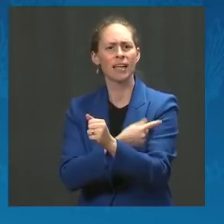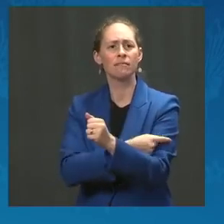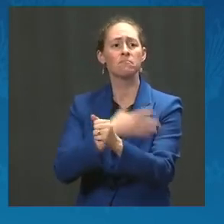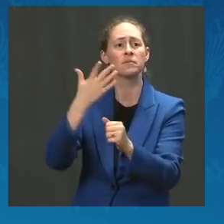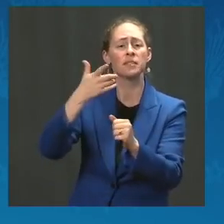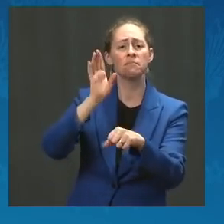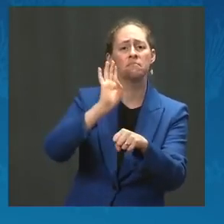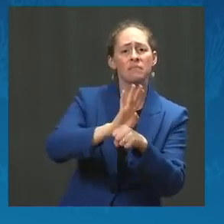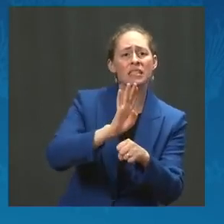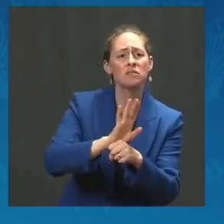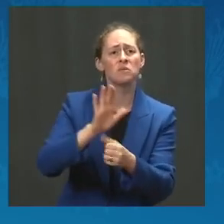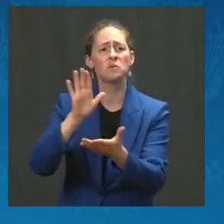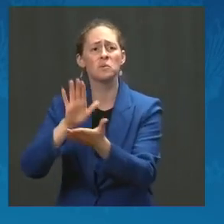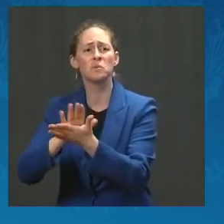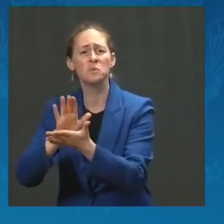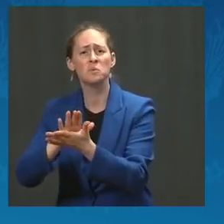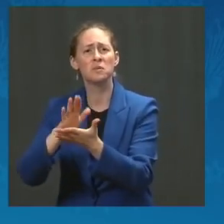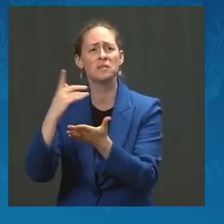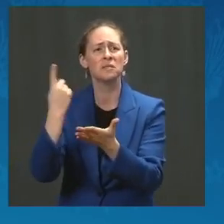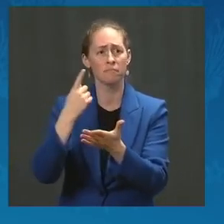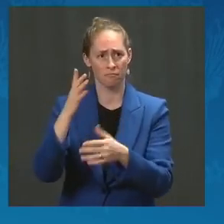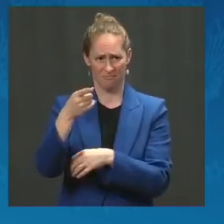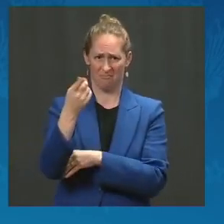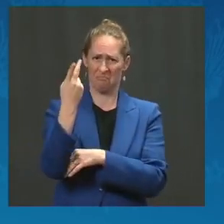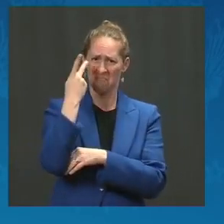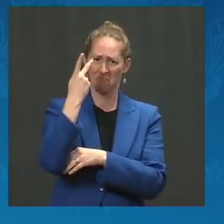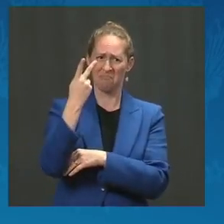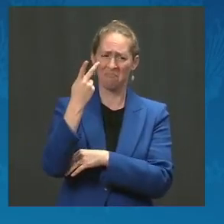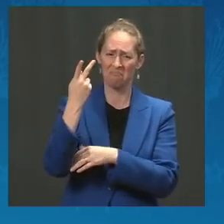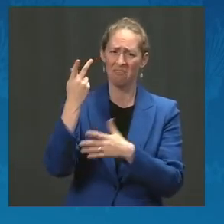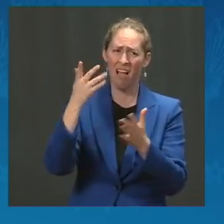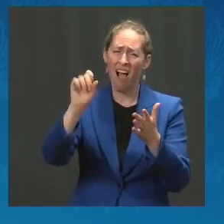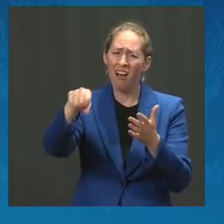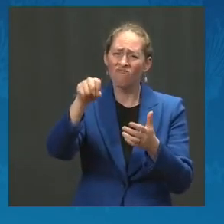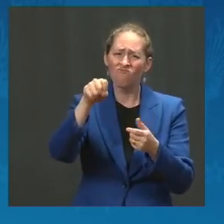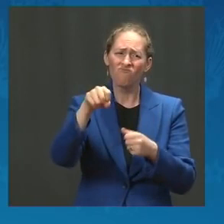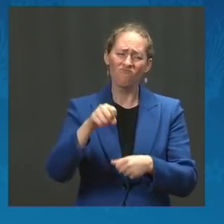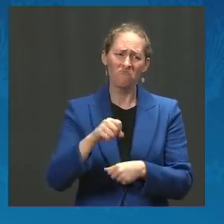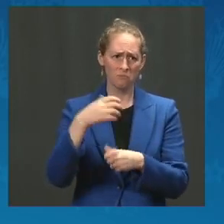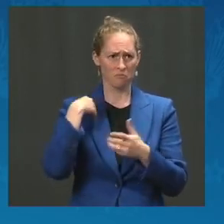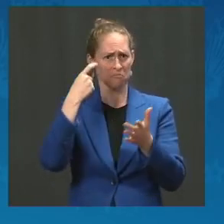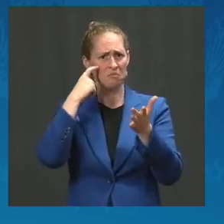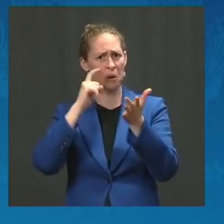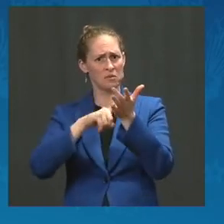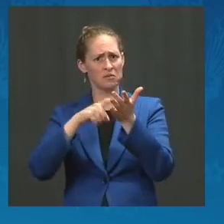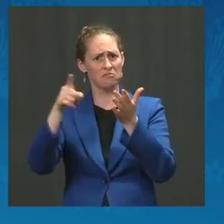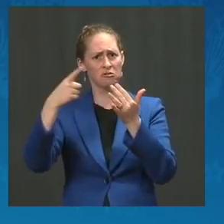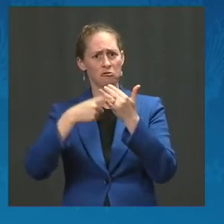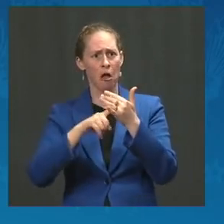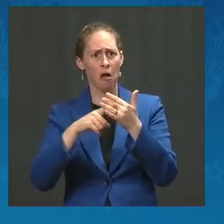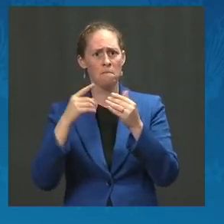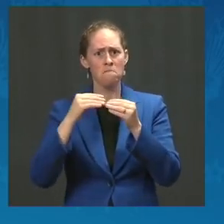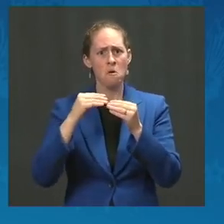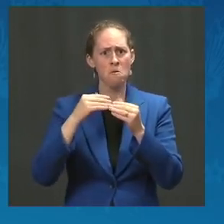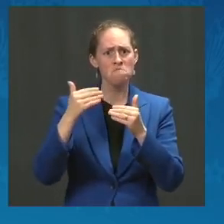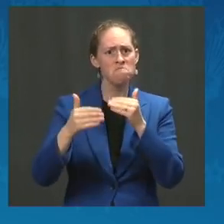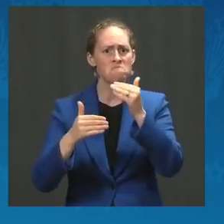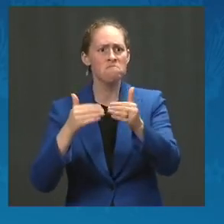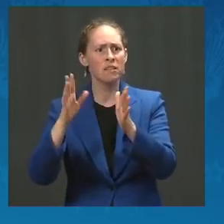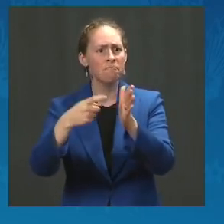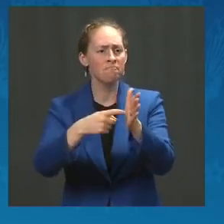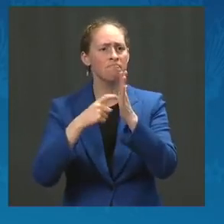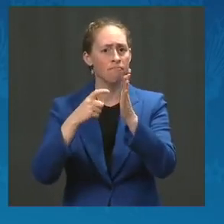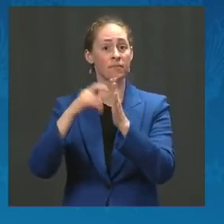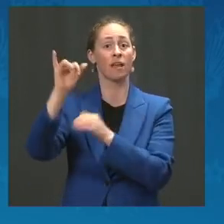to see them continue to move in that direction, and that's why I pointed out. I had asked the Justice Department to determine whether